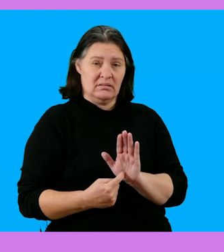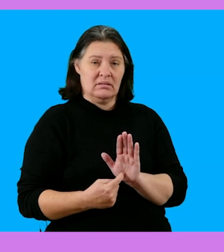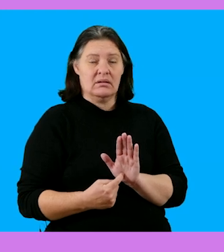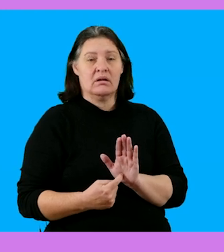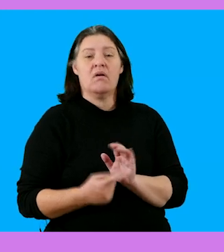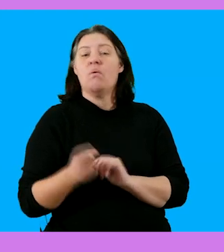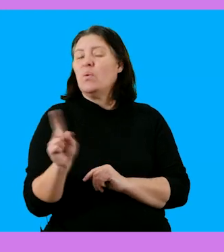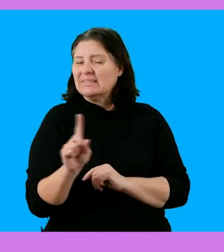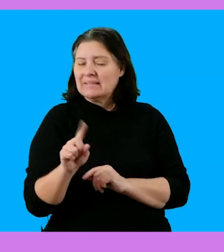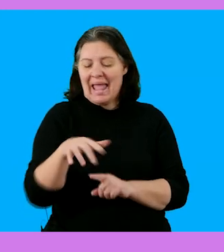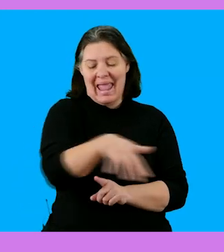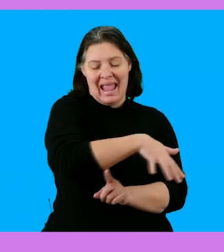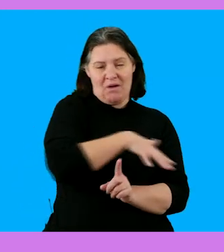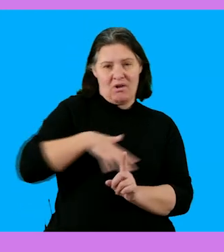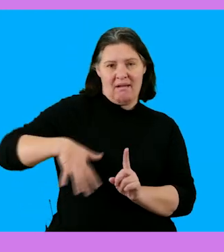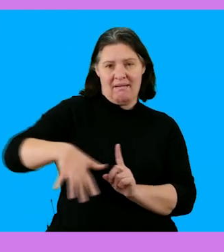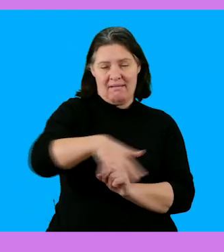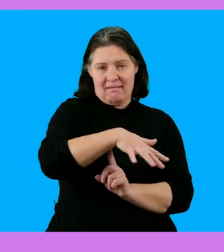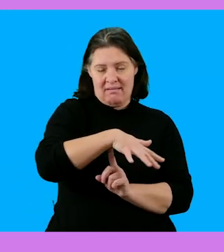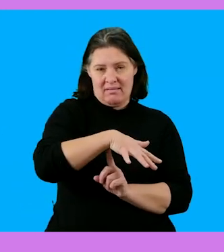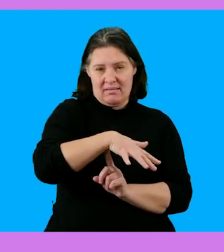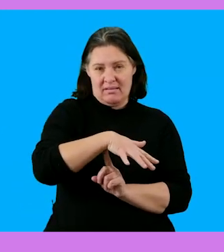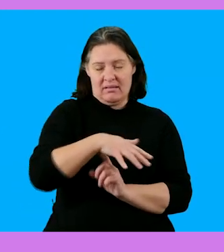right, of an area,